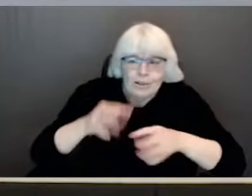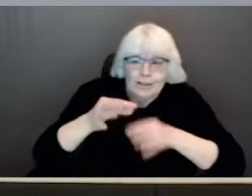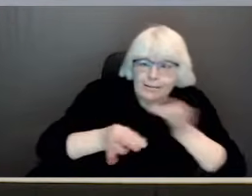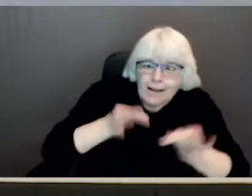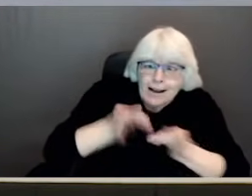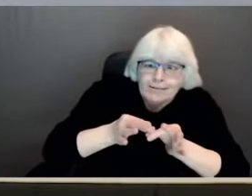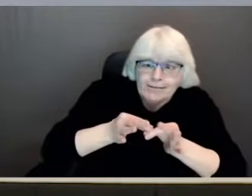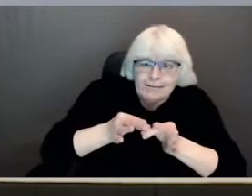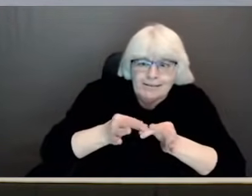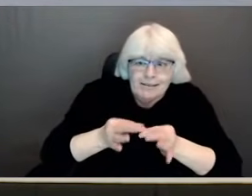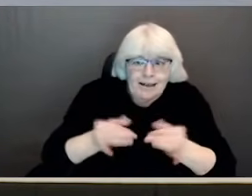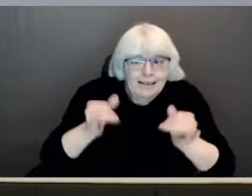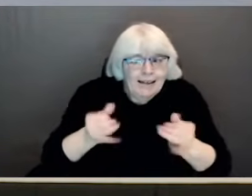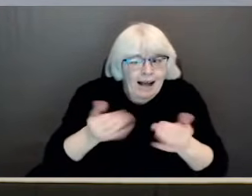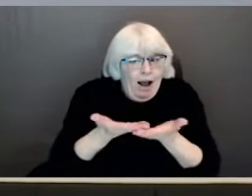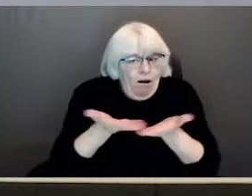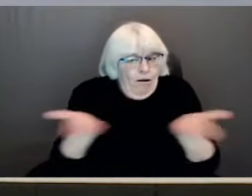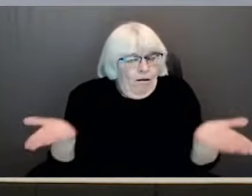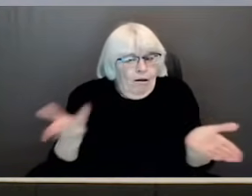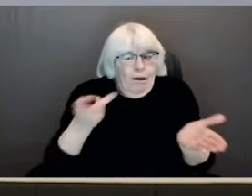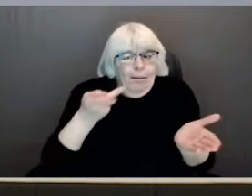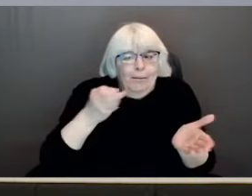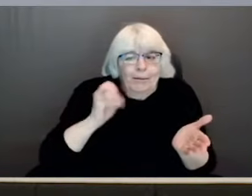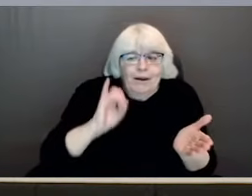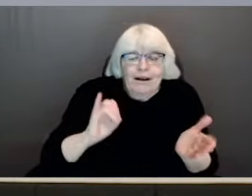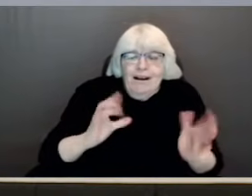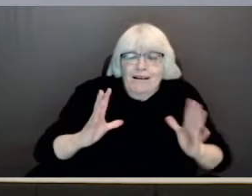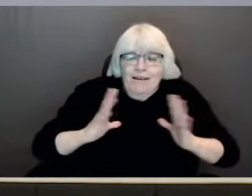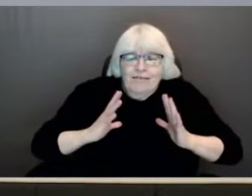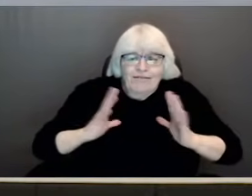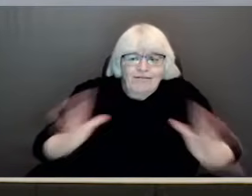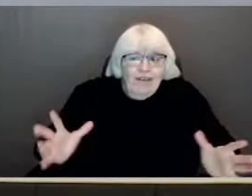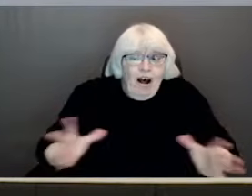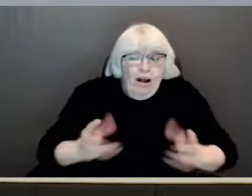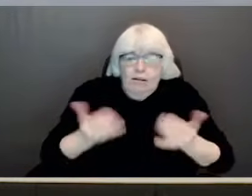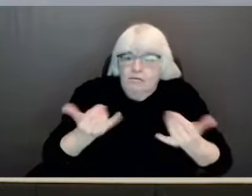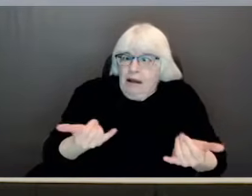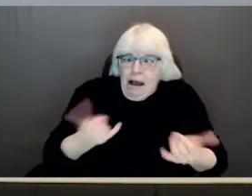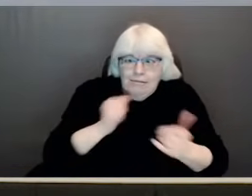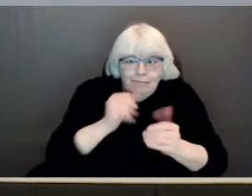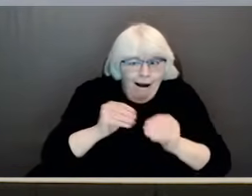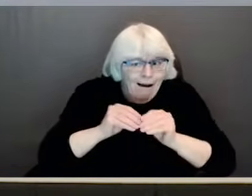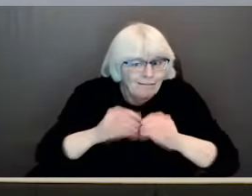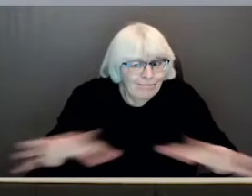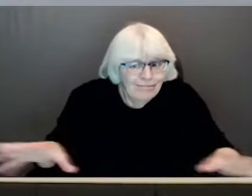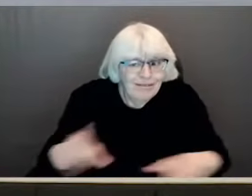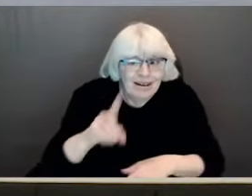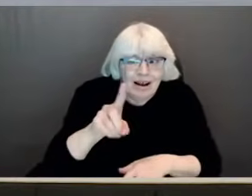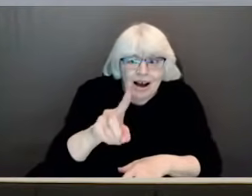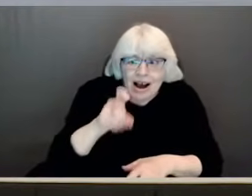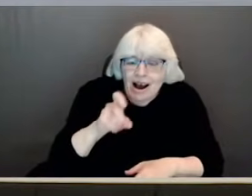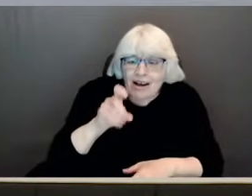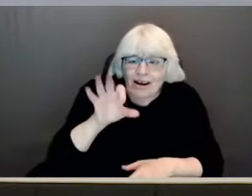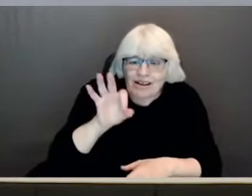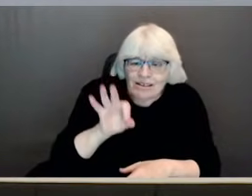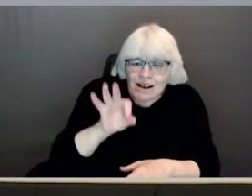June 27th to October 23rd, 194,000 rapid tests were completed at the points of